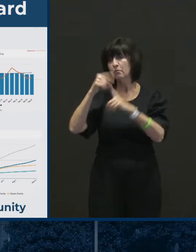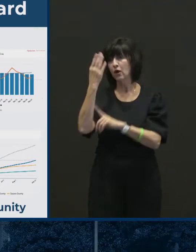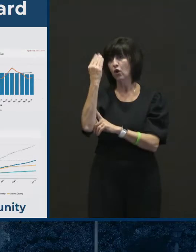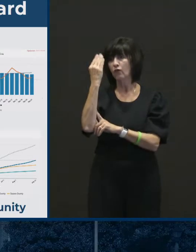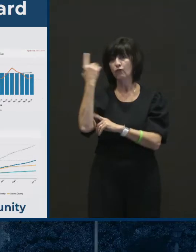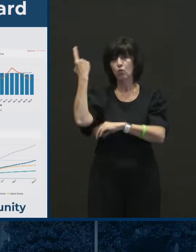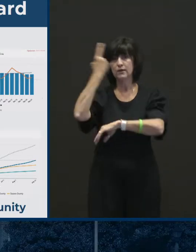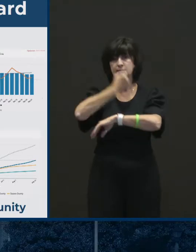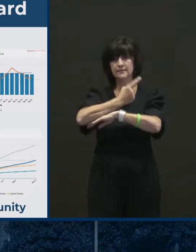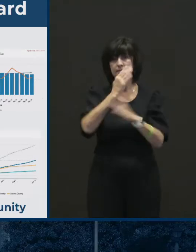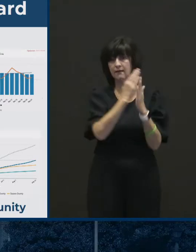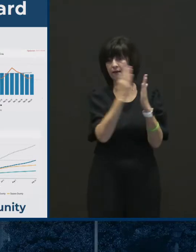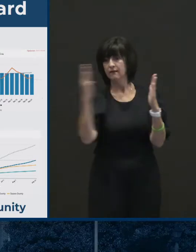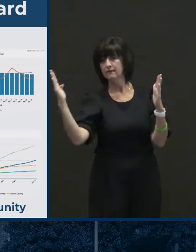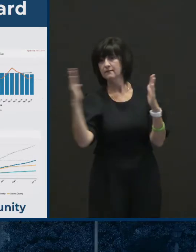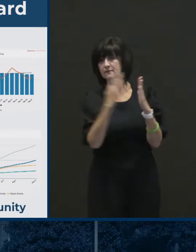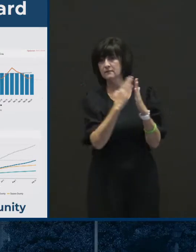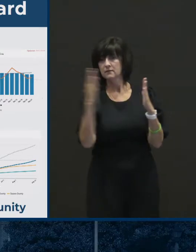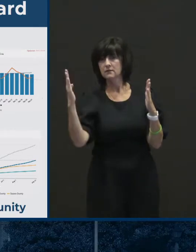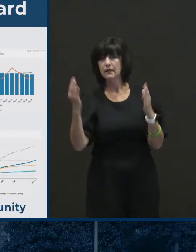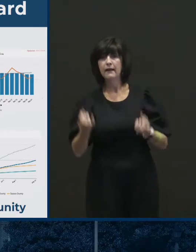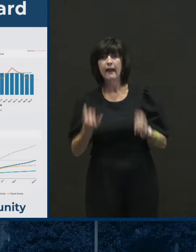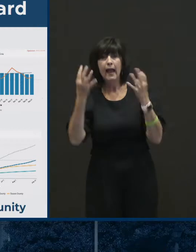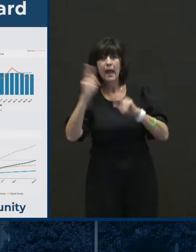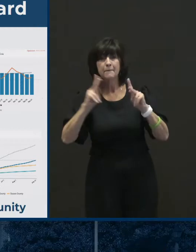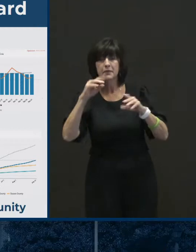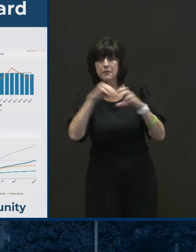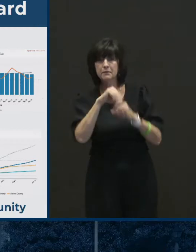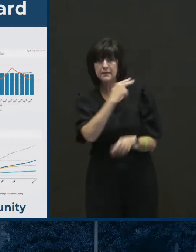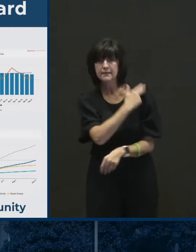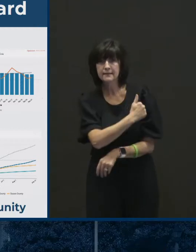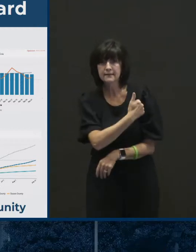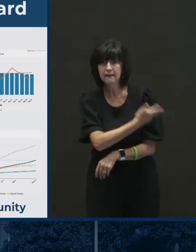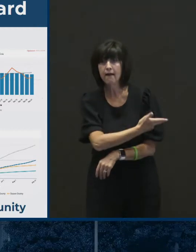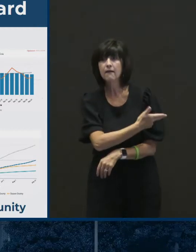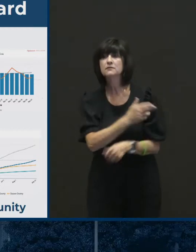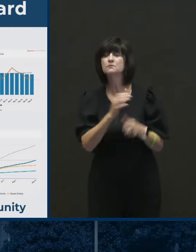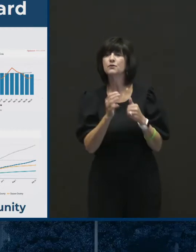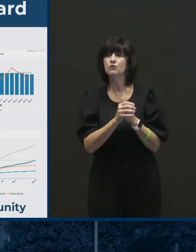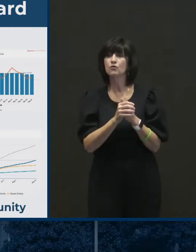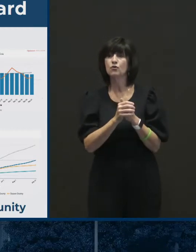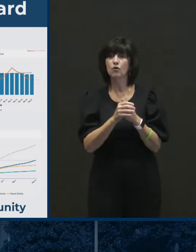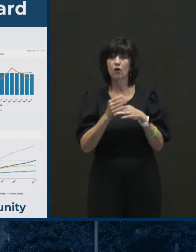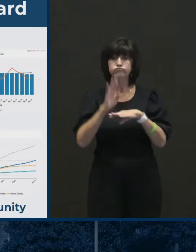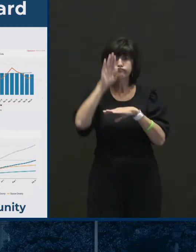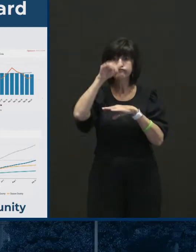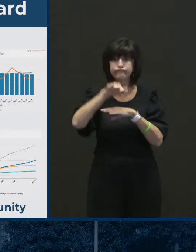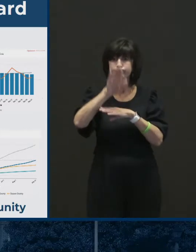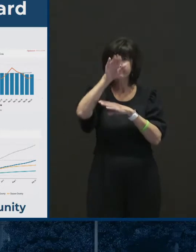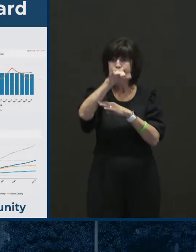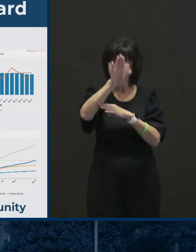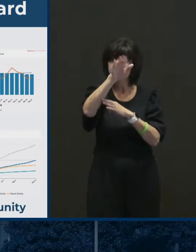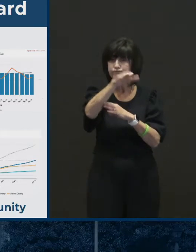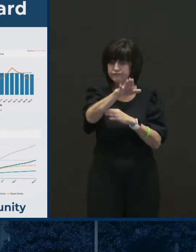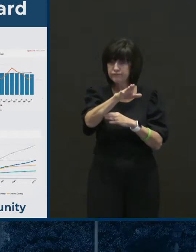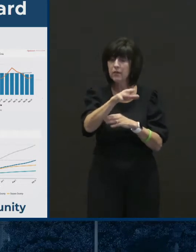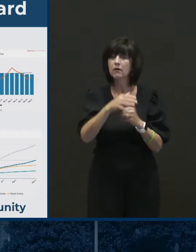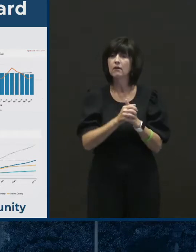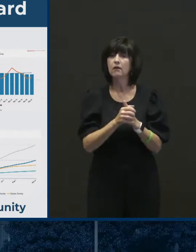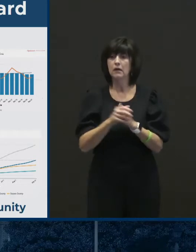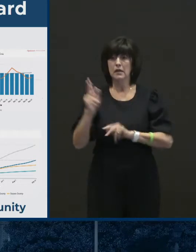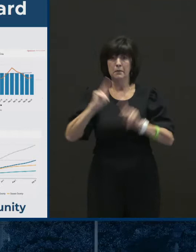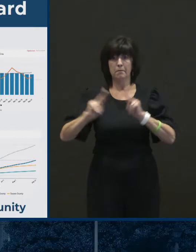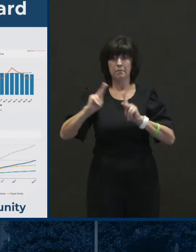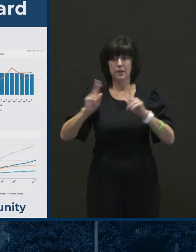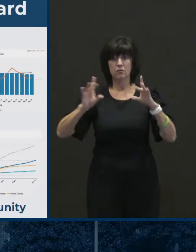flat. New hospitalizations on a day-to-day basis are down a little bit, but the percent positive